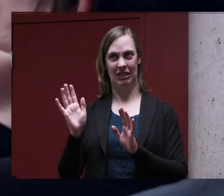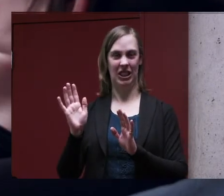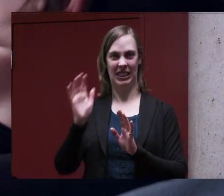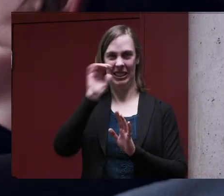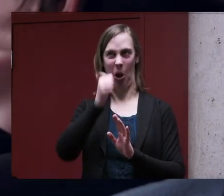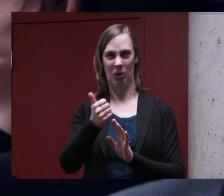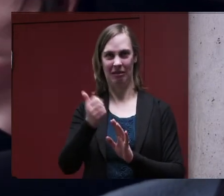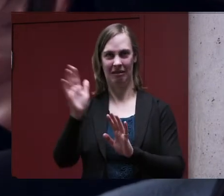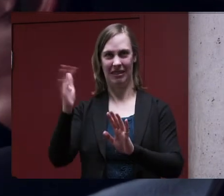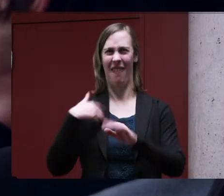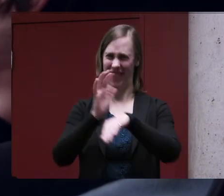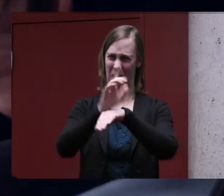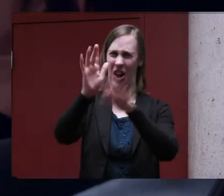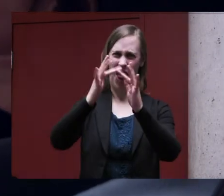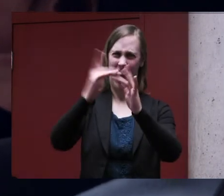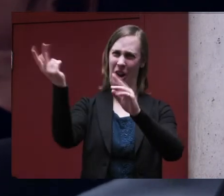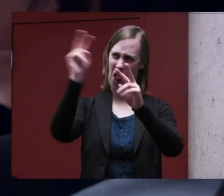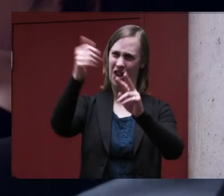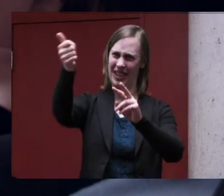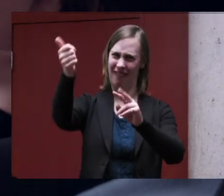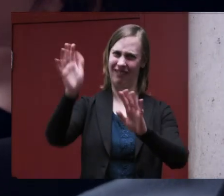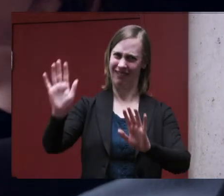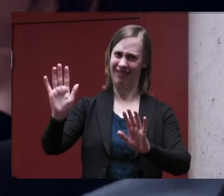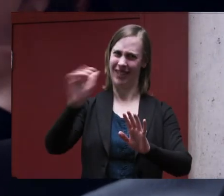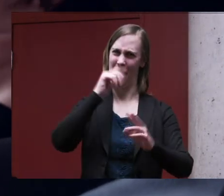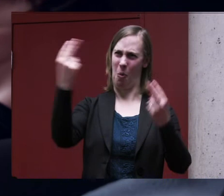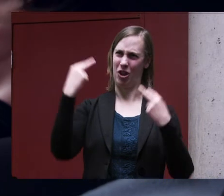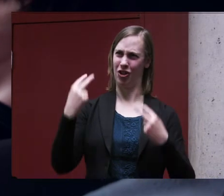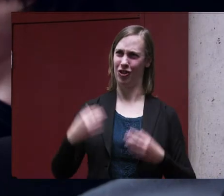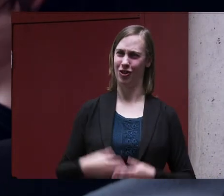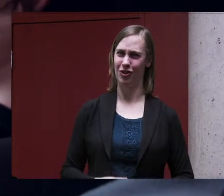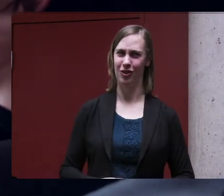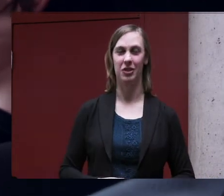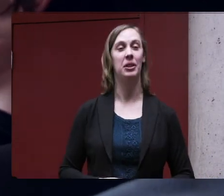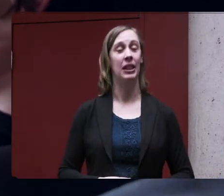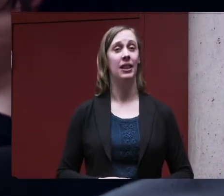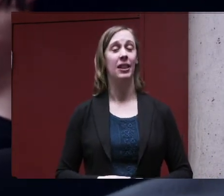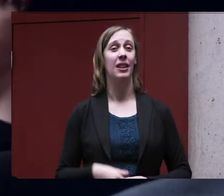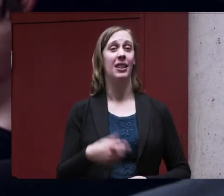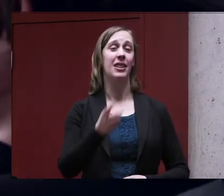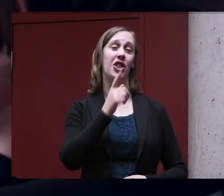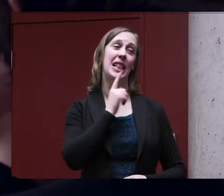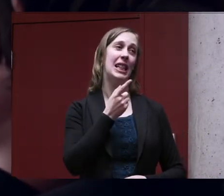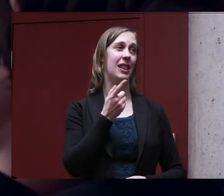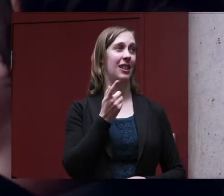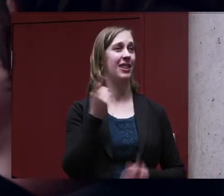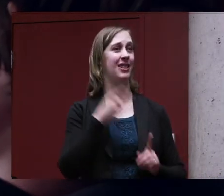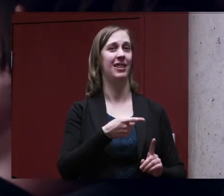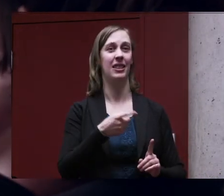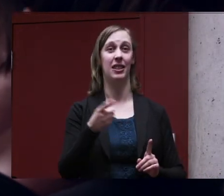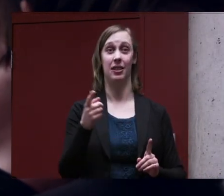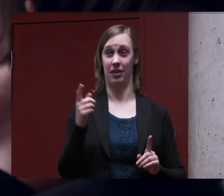There's videos for that on the internet. But, yeah, so it's really just a matter of finding